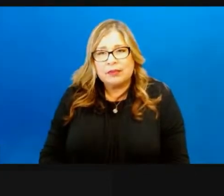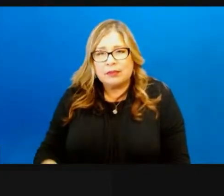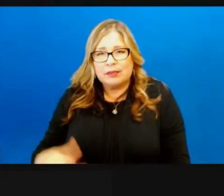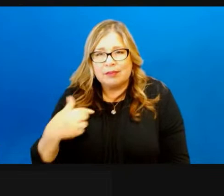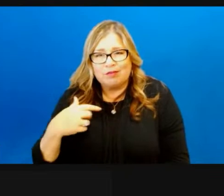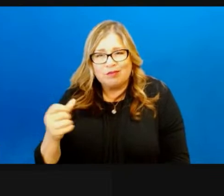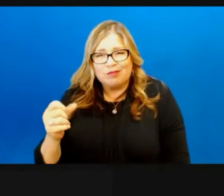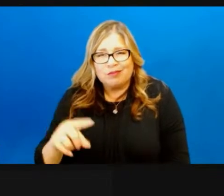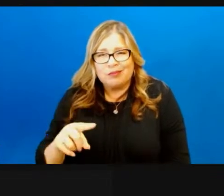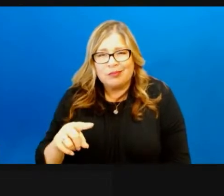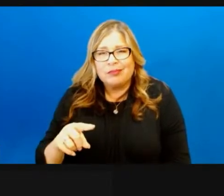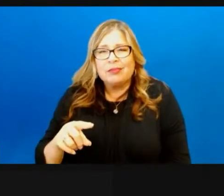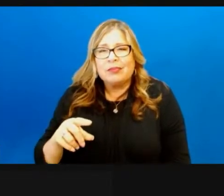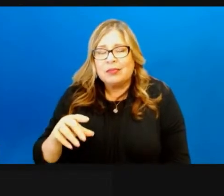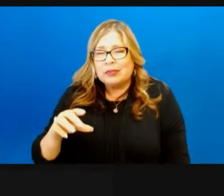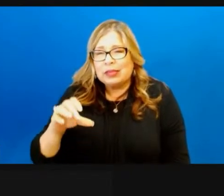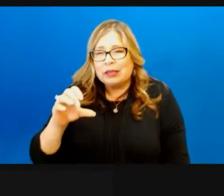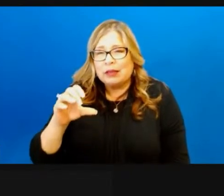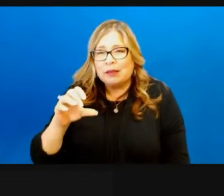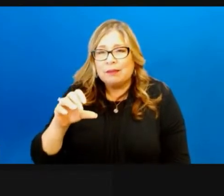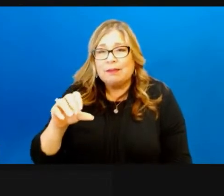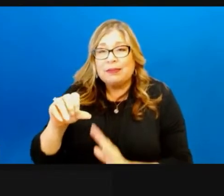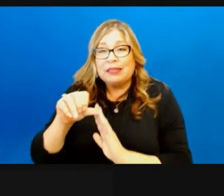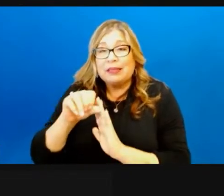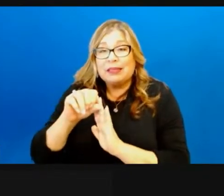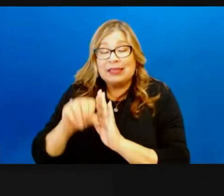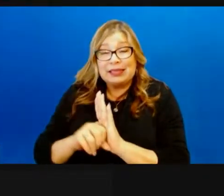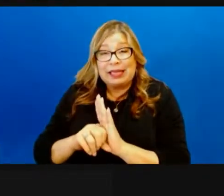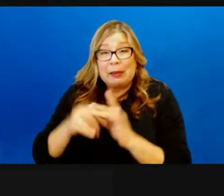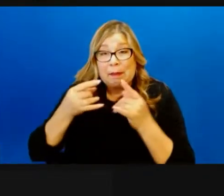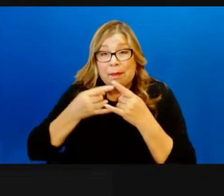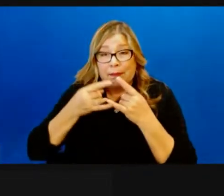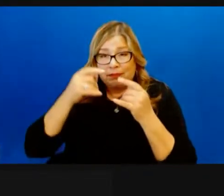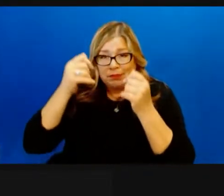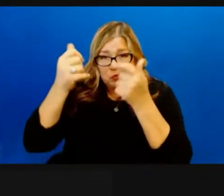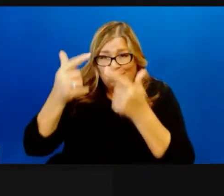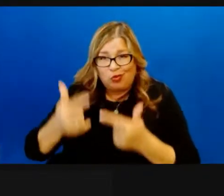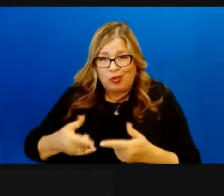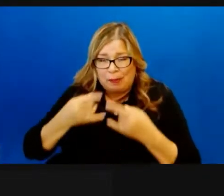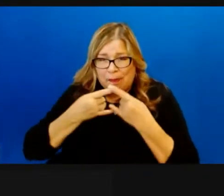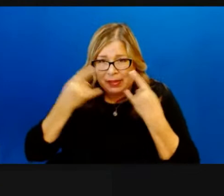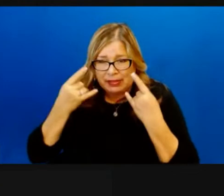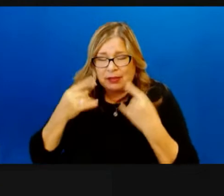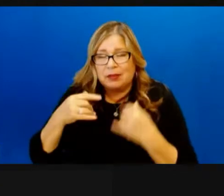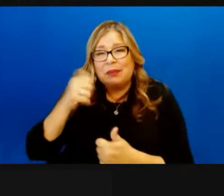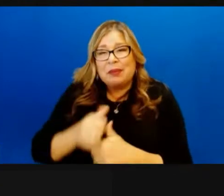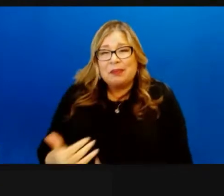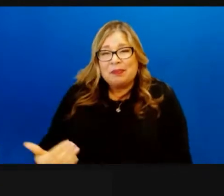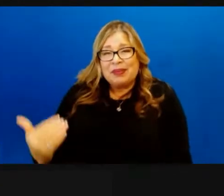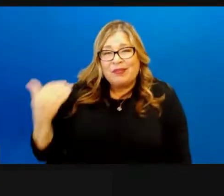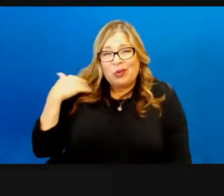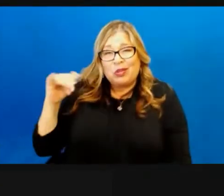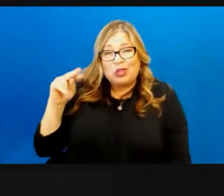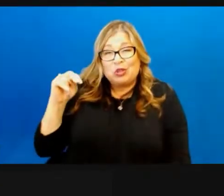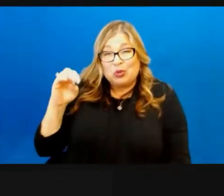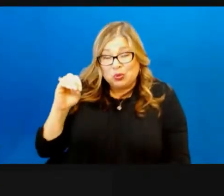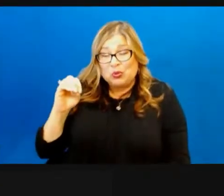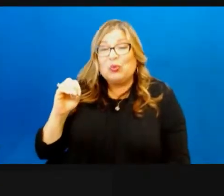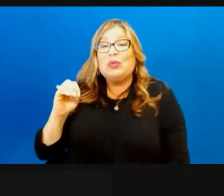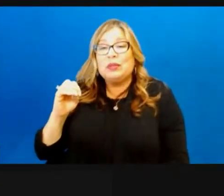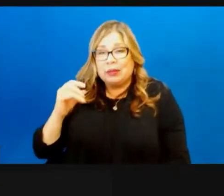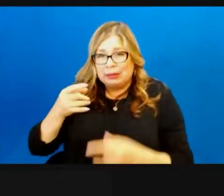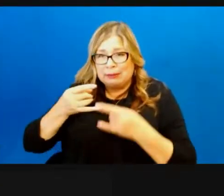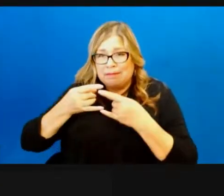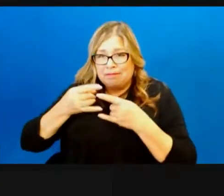the mask mandate was lifted, and then 2 weeks later, multiple counties had to re-implement them. And I'm wondering if